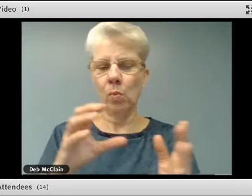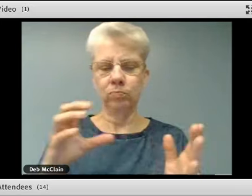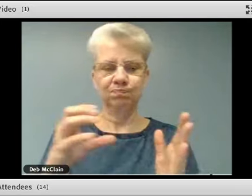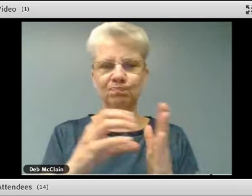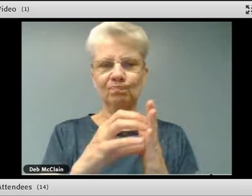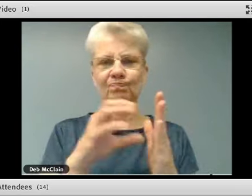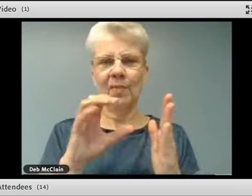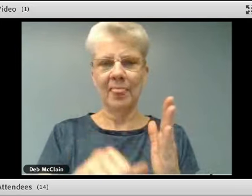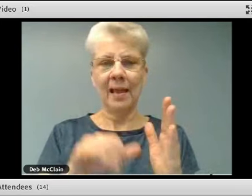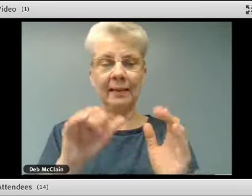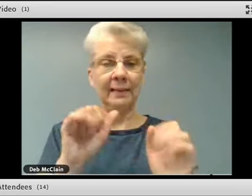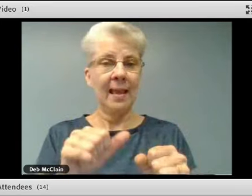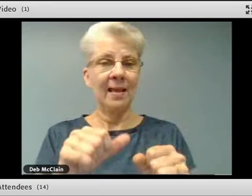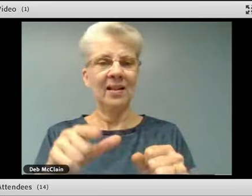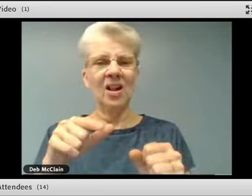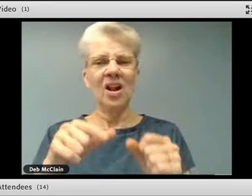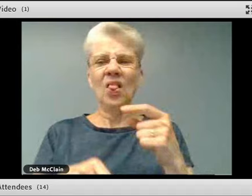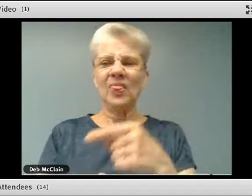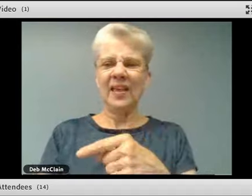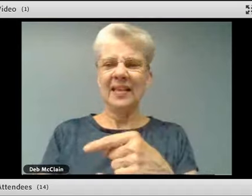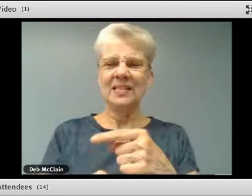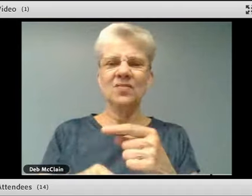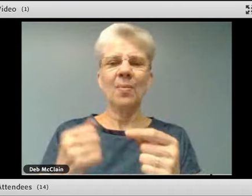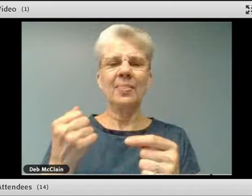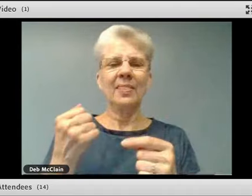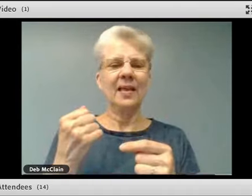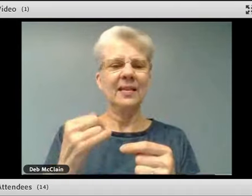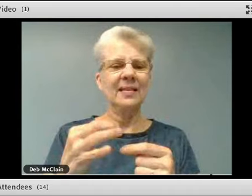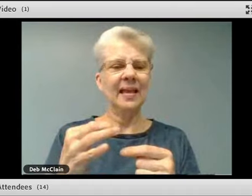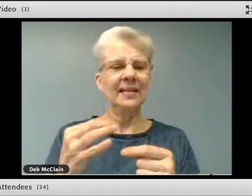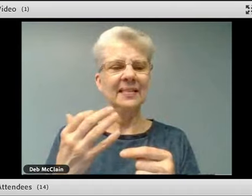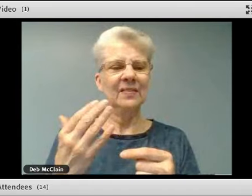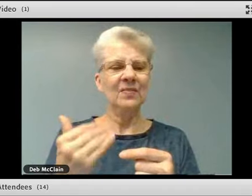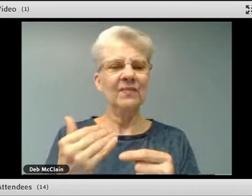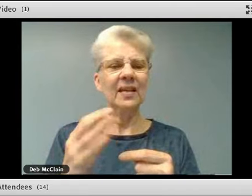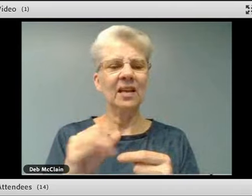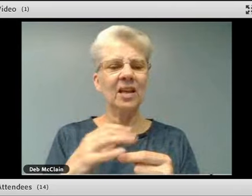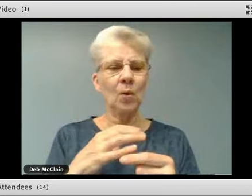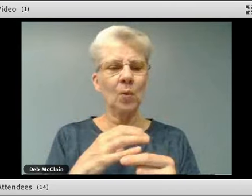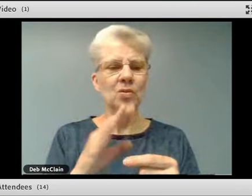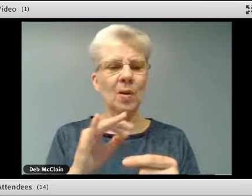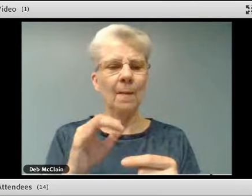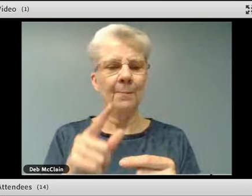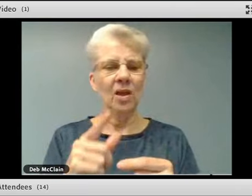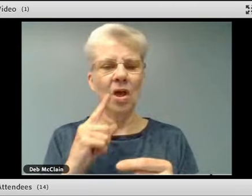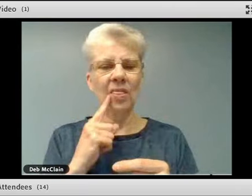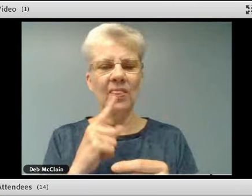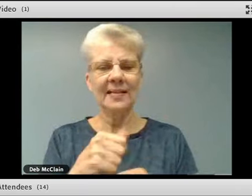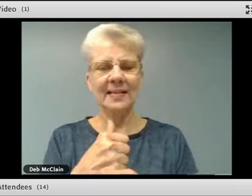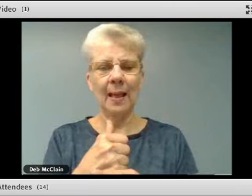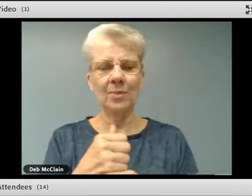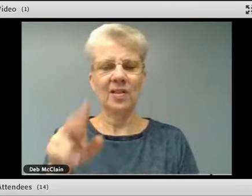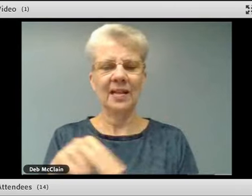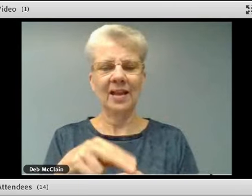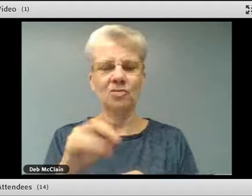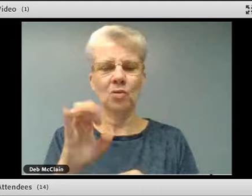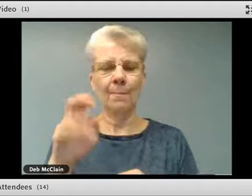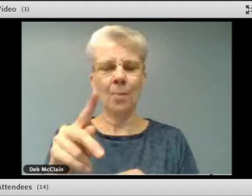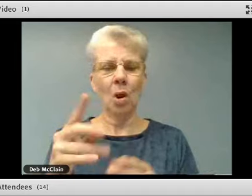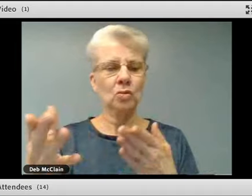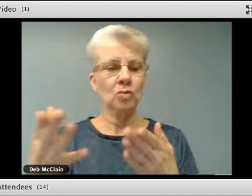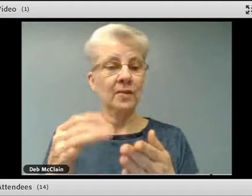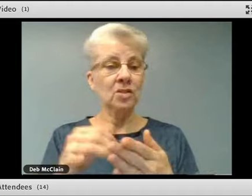excerpt from the 1916 congressional bill that established the National Park Service. And so you can use this